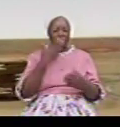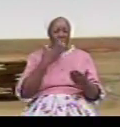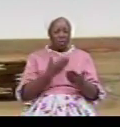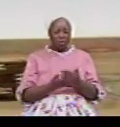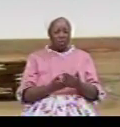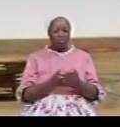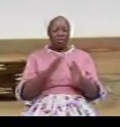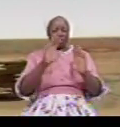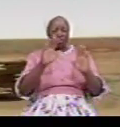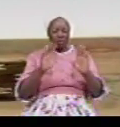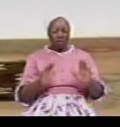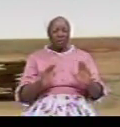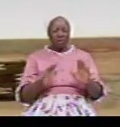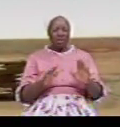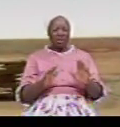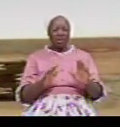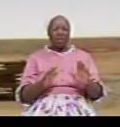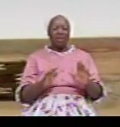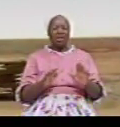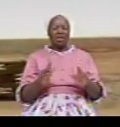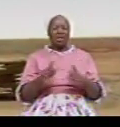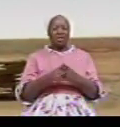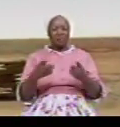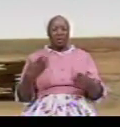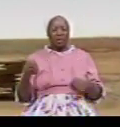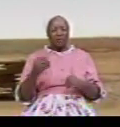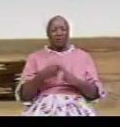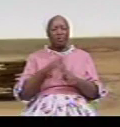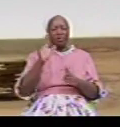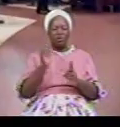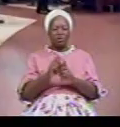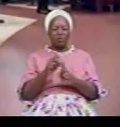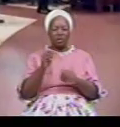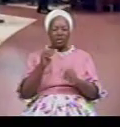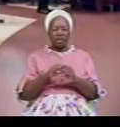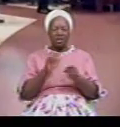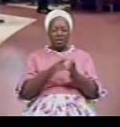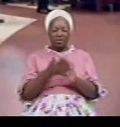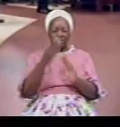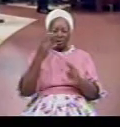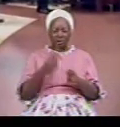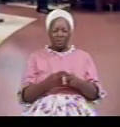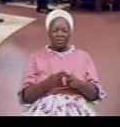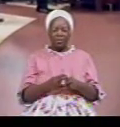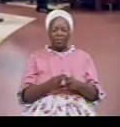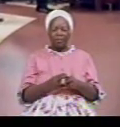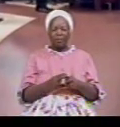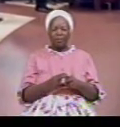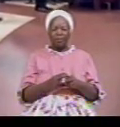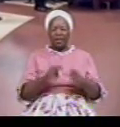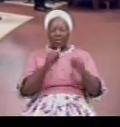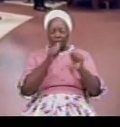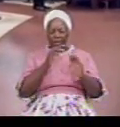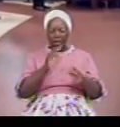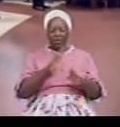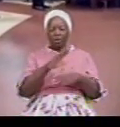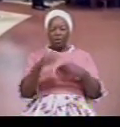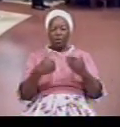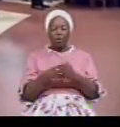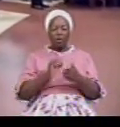wondrous, wonderful things in your word in Jesus' name. Bless all our